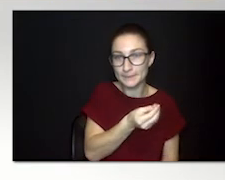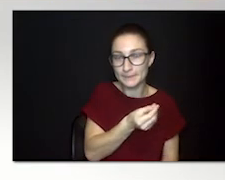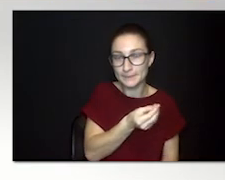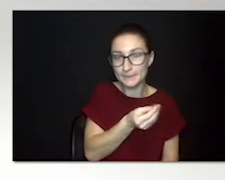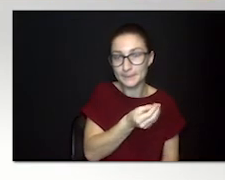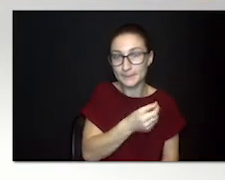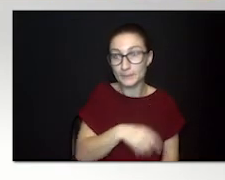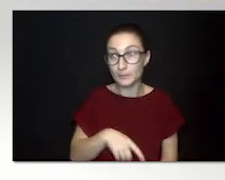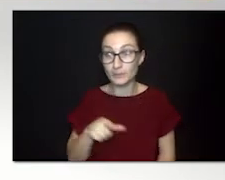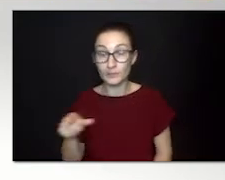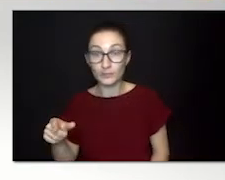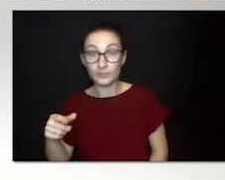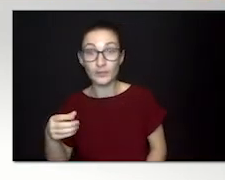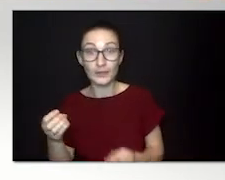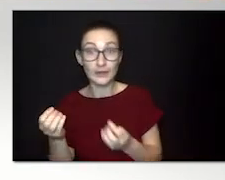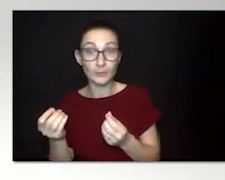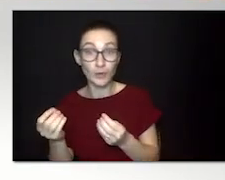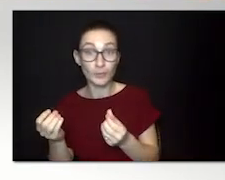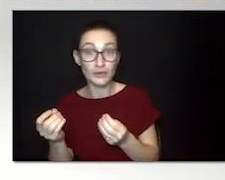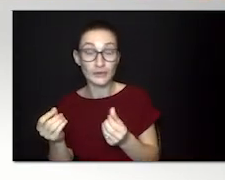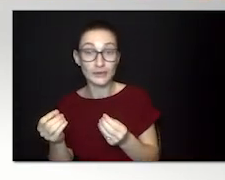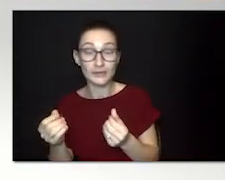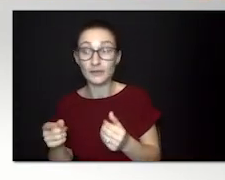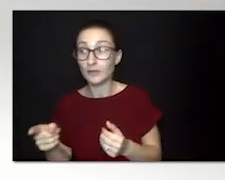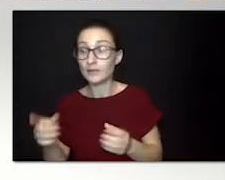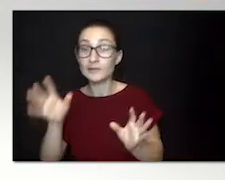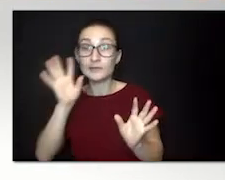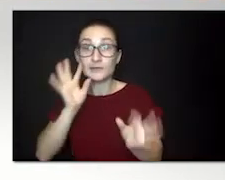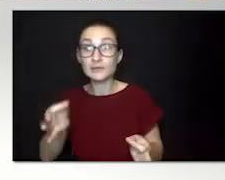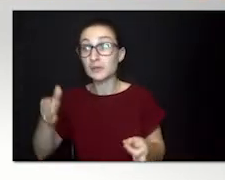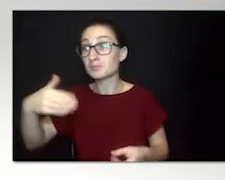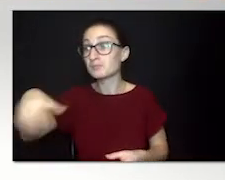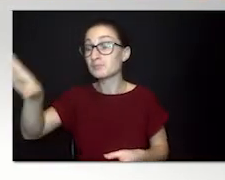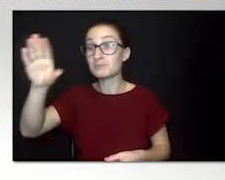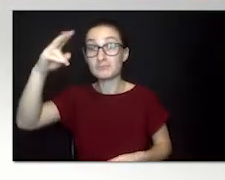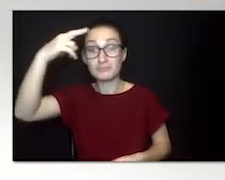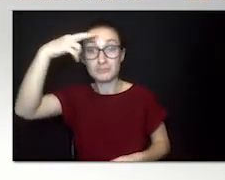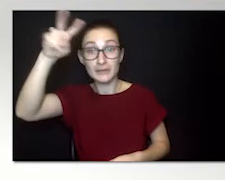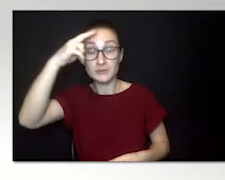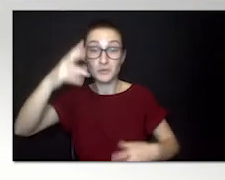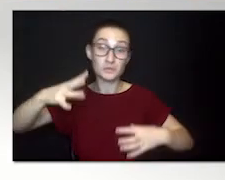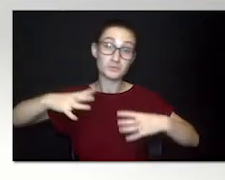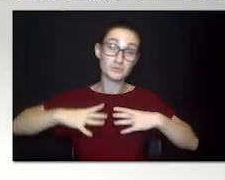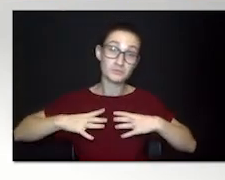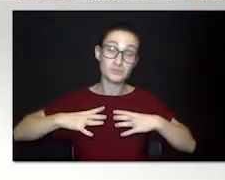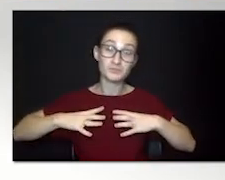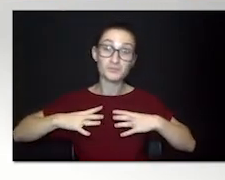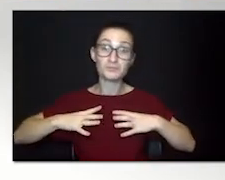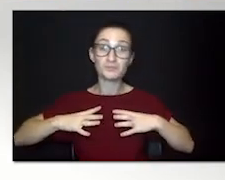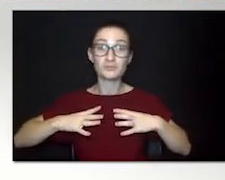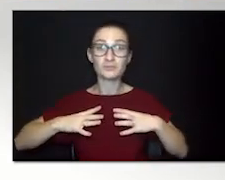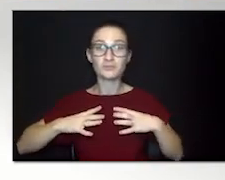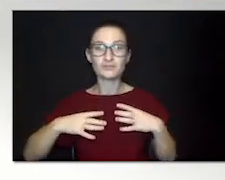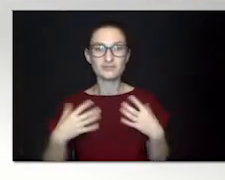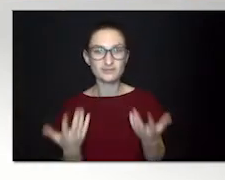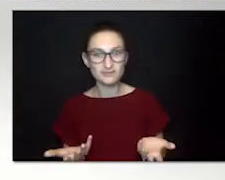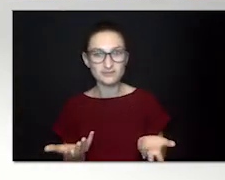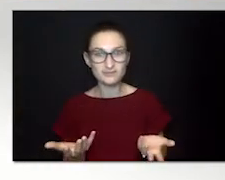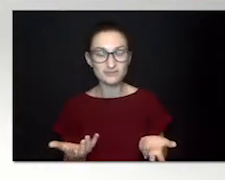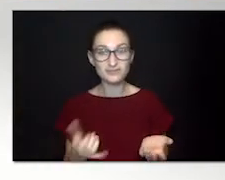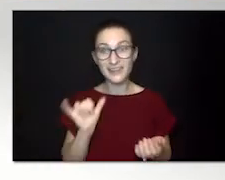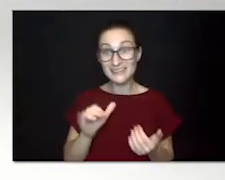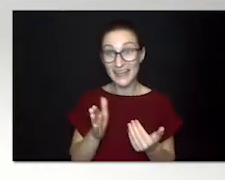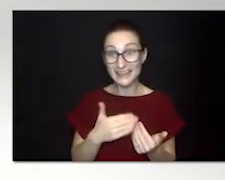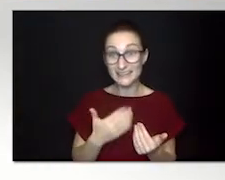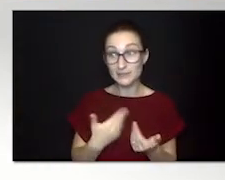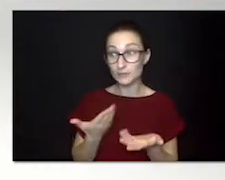and the guardian of the property has decided to go off to Cancun for 2 months to live their life. Well, how